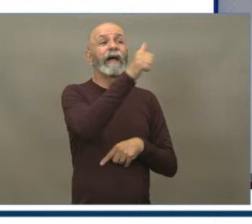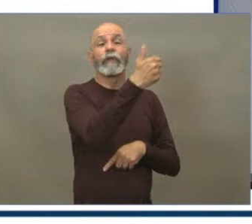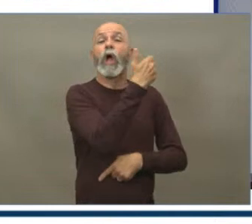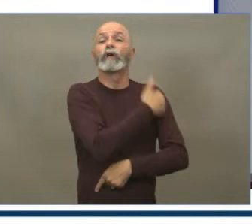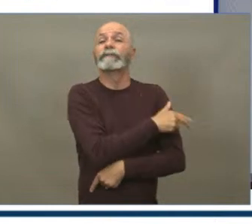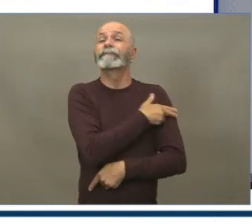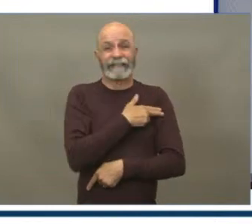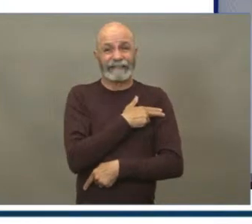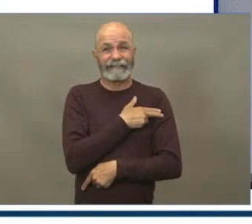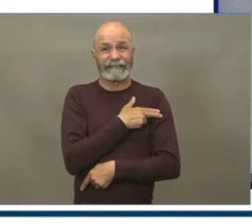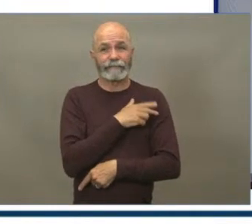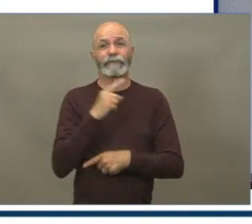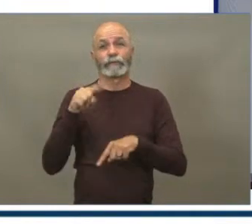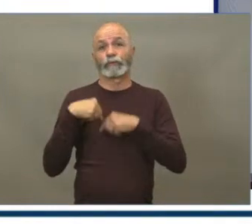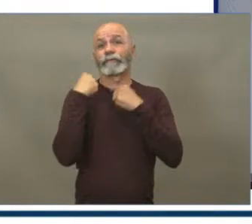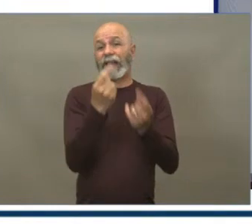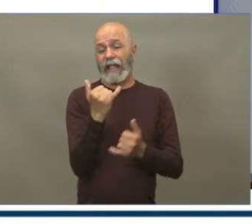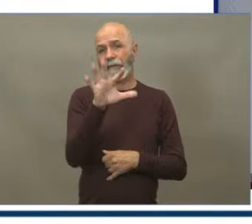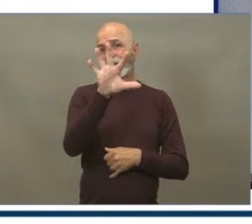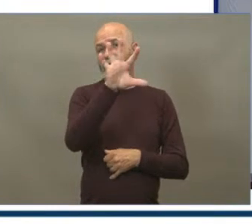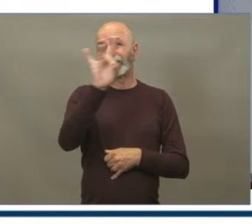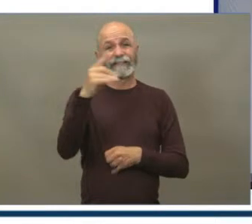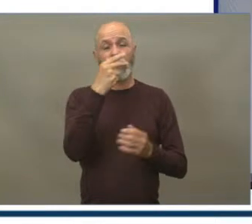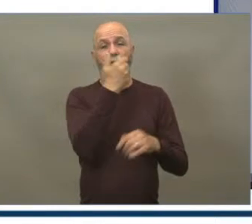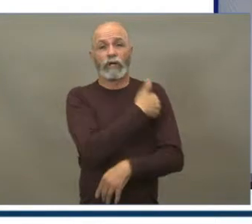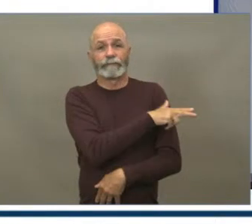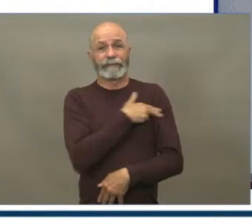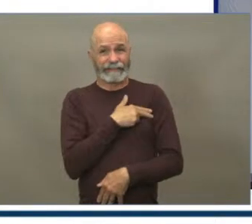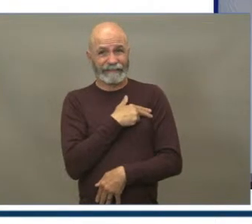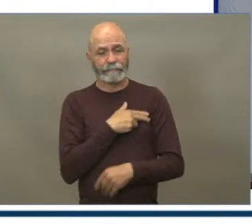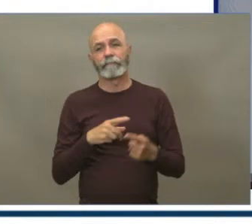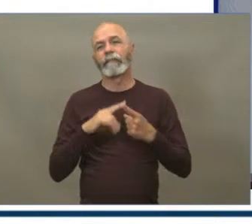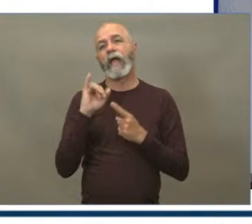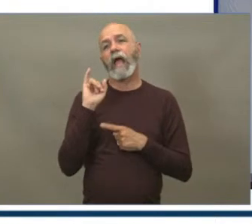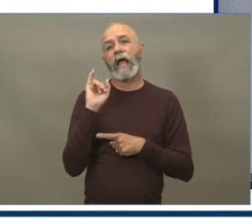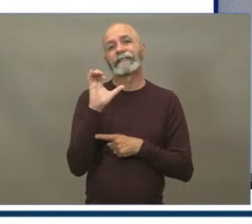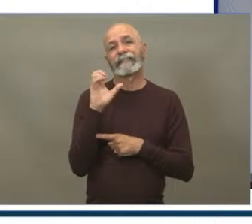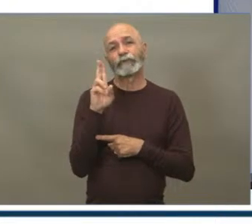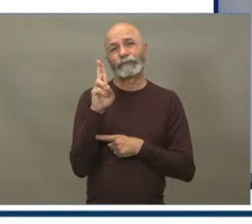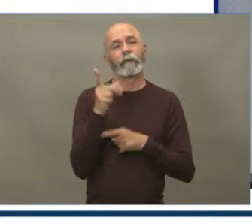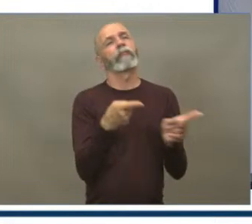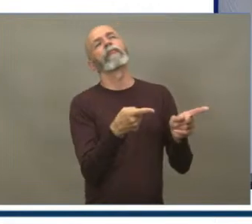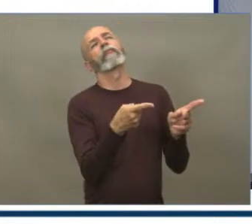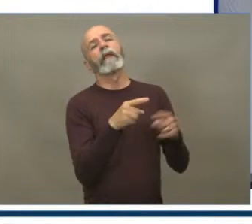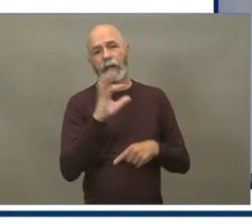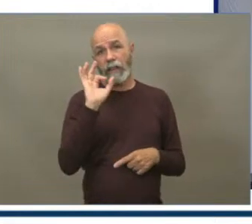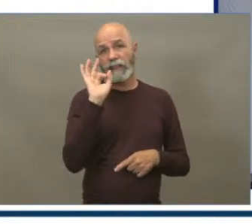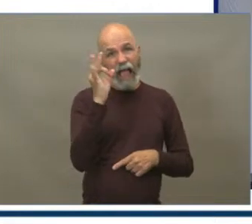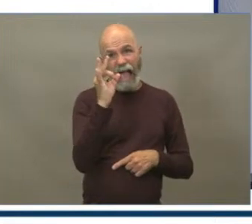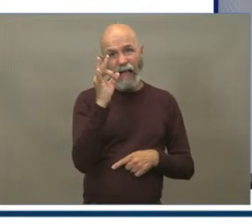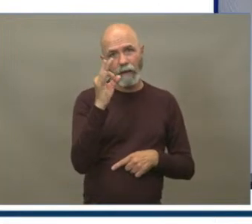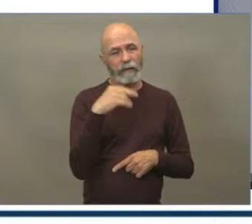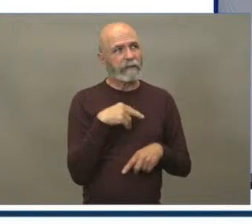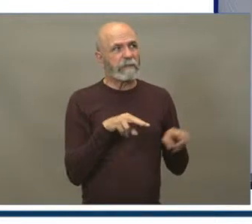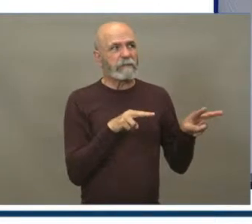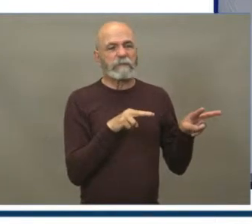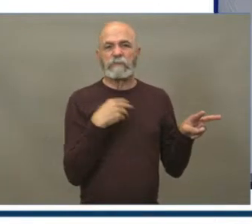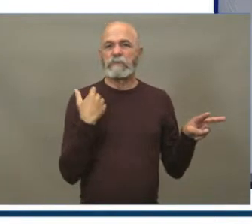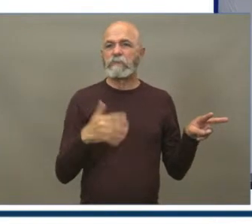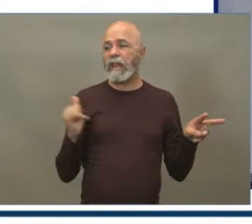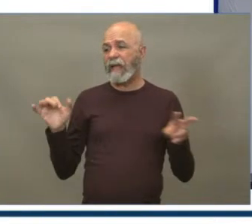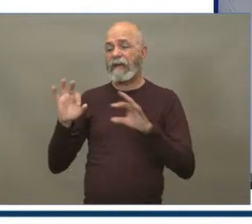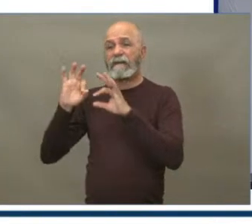in hospital, 9 in ICU. So our thoughts are with those families and those that are suffering from this